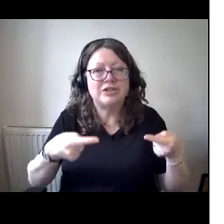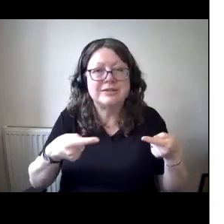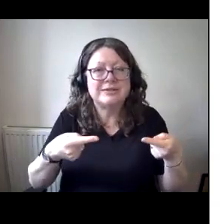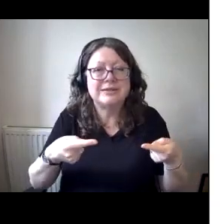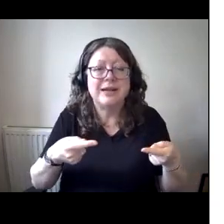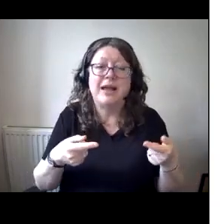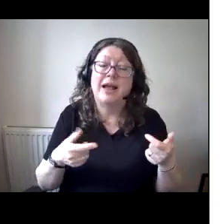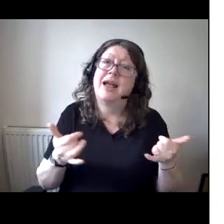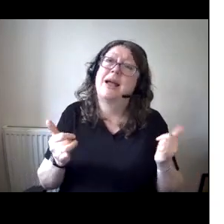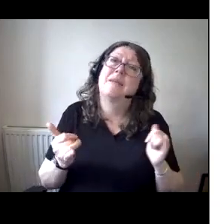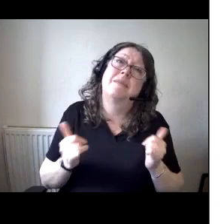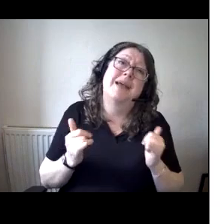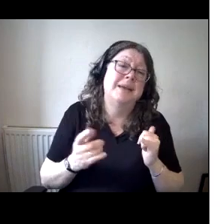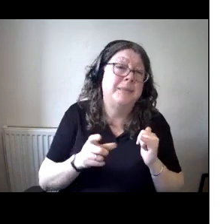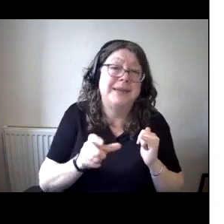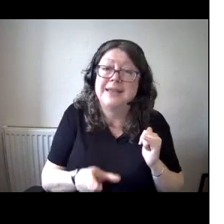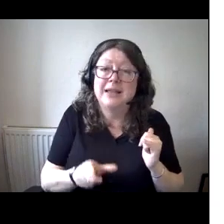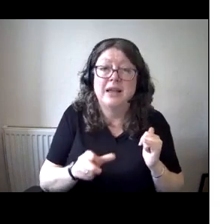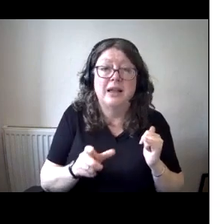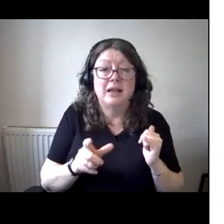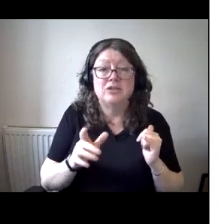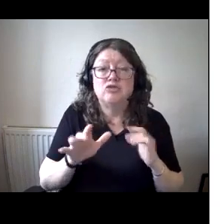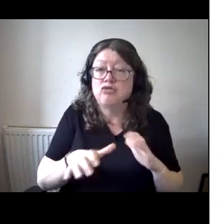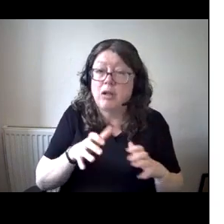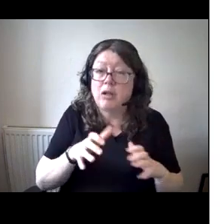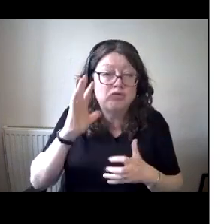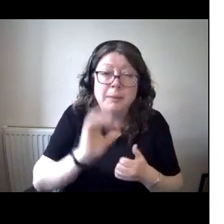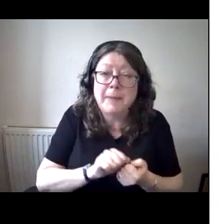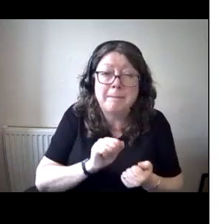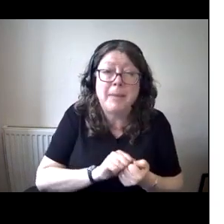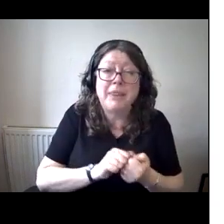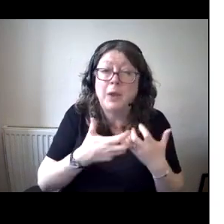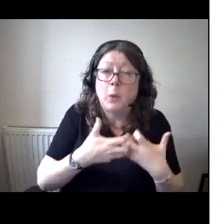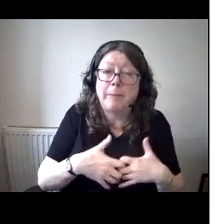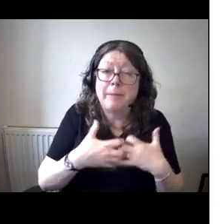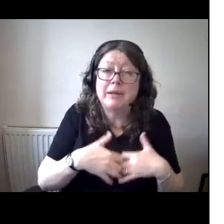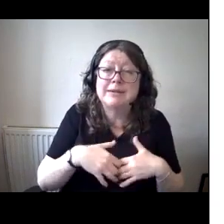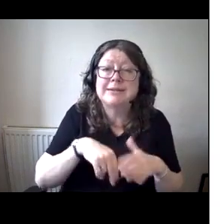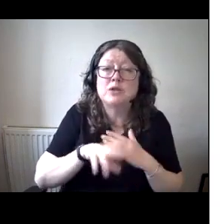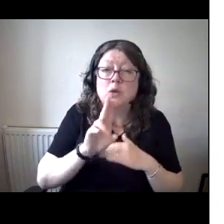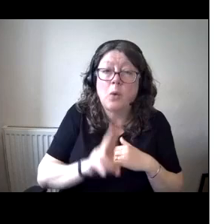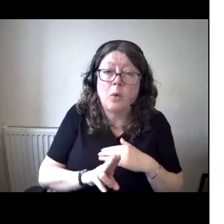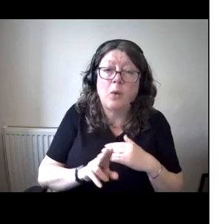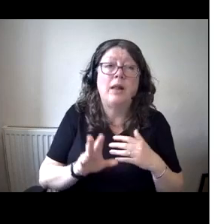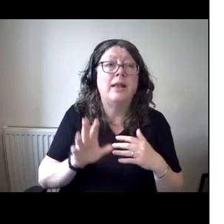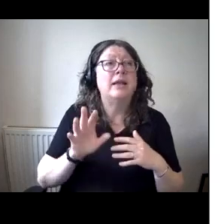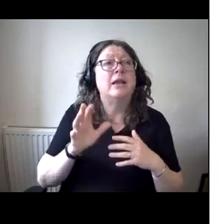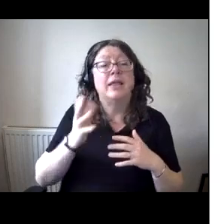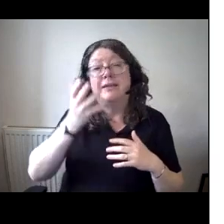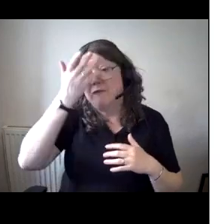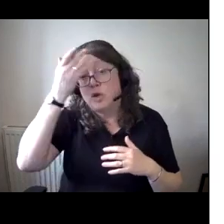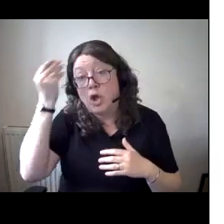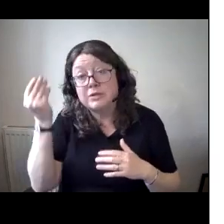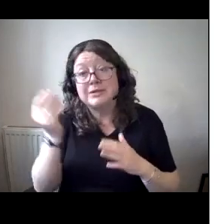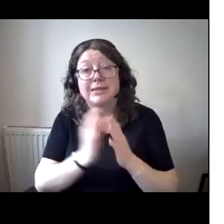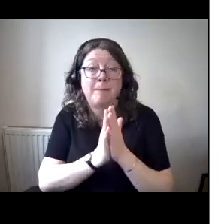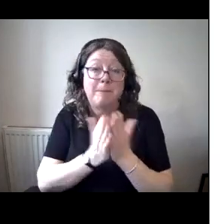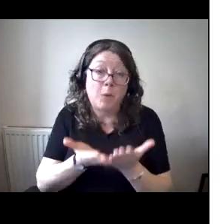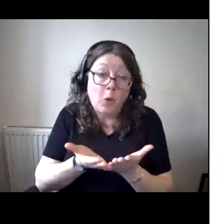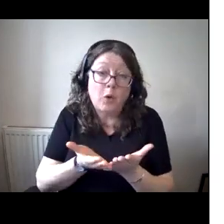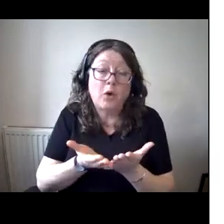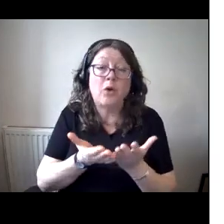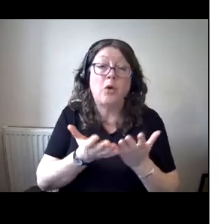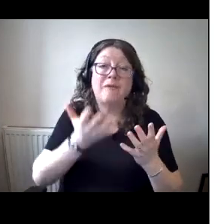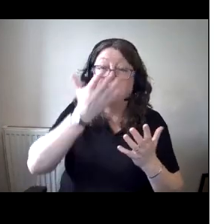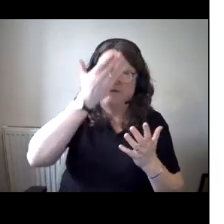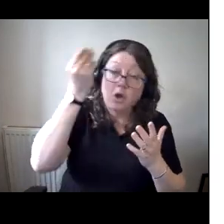maybe they struggle with remembering what equipment they need for school, maybe they've forgotten that they need to do their